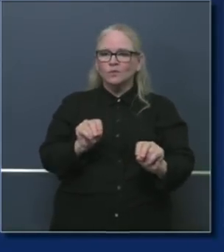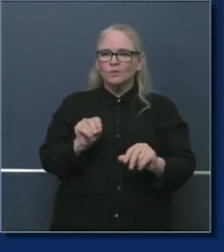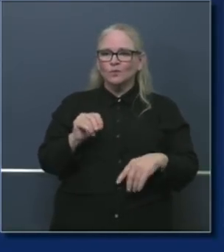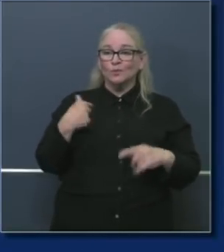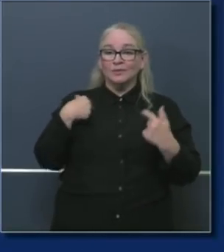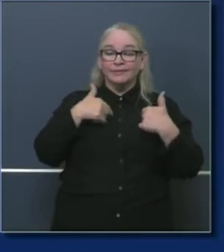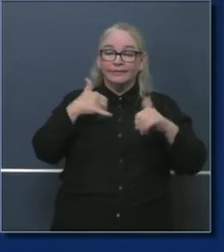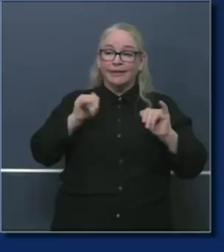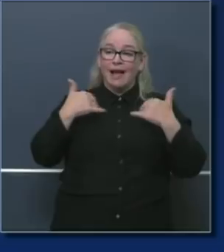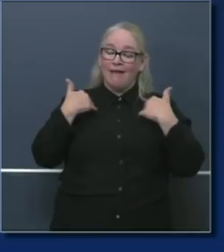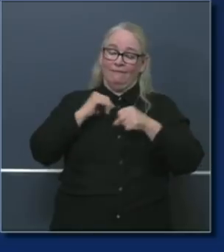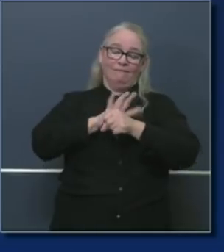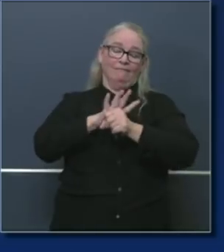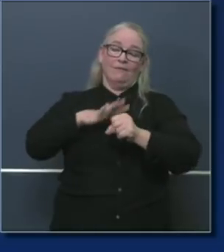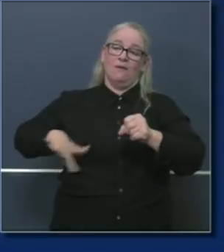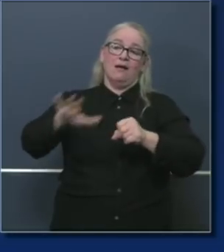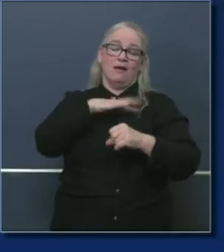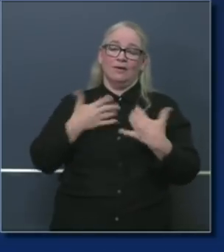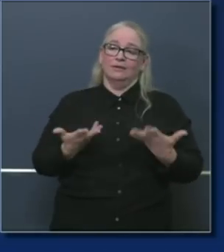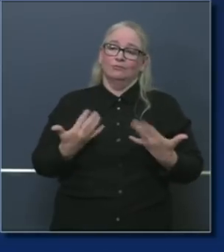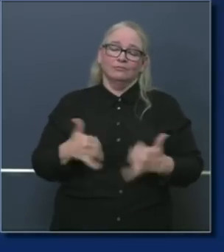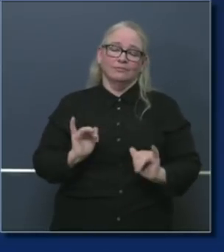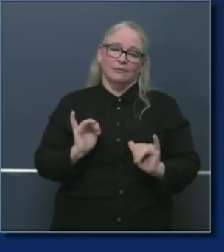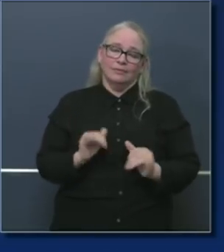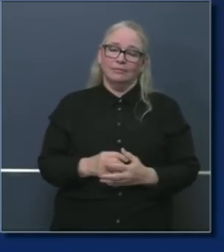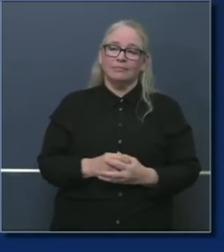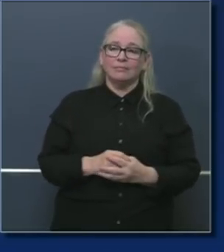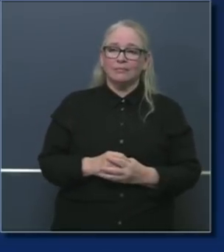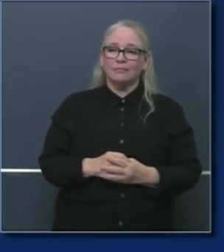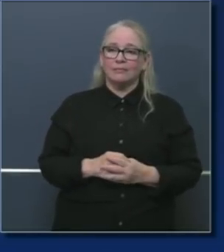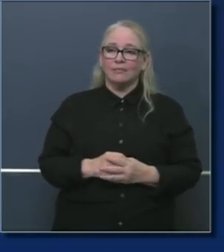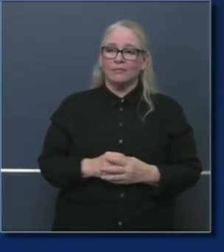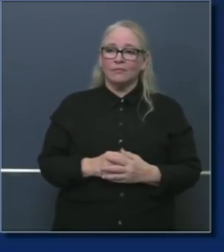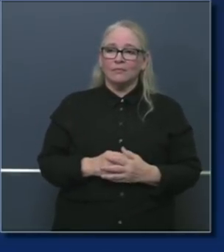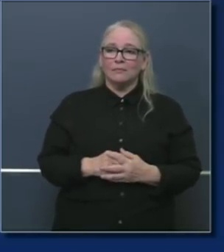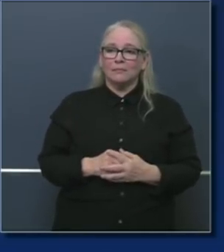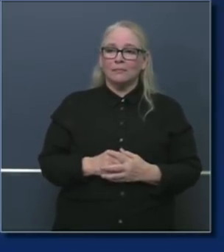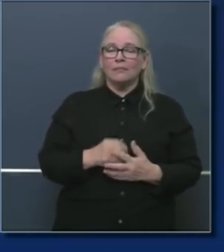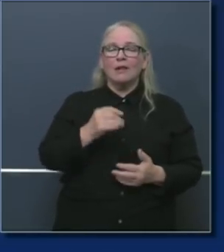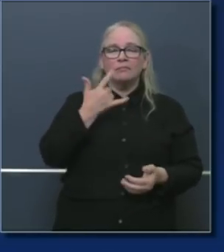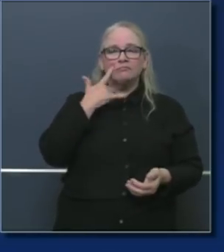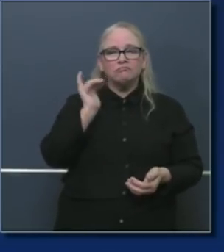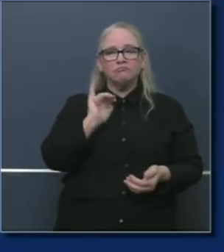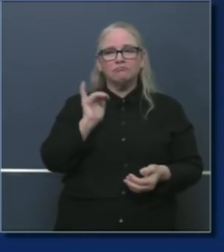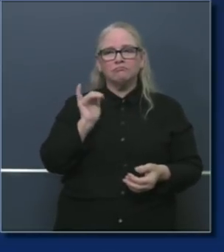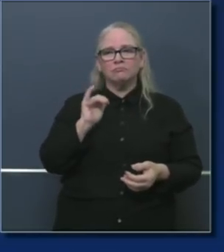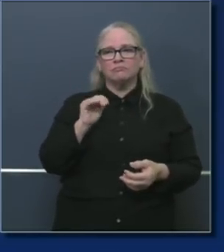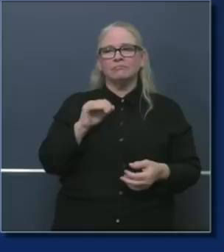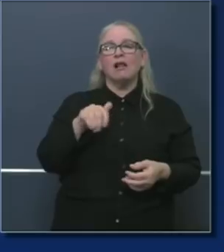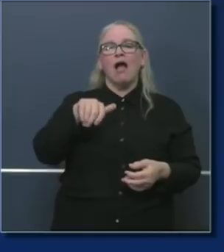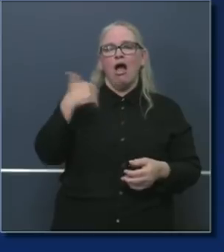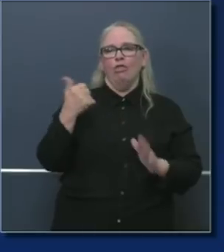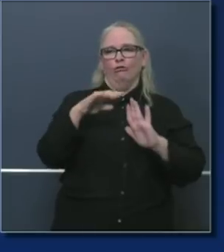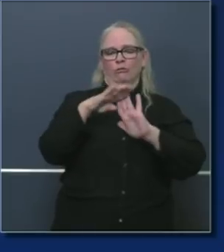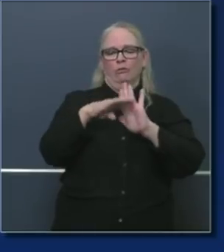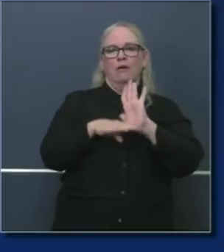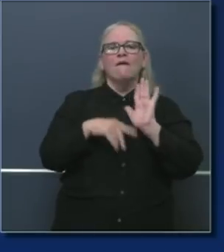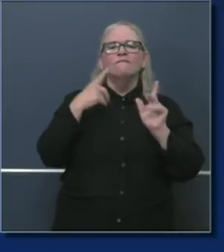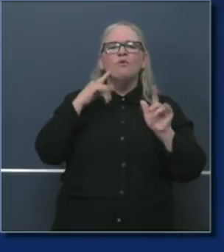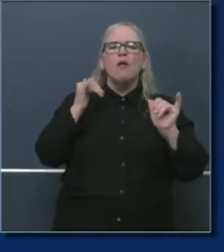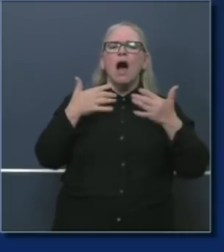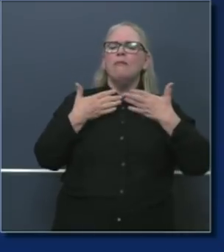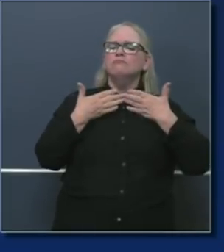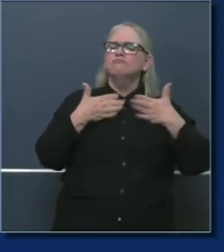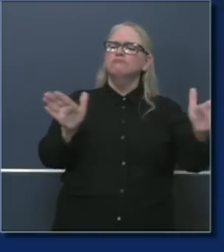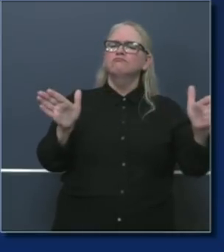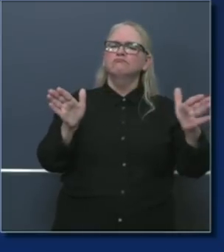We also are going to be putting out industry-wide guidance, and these guidances will allow us as the public to know